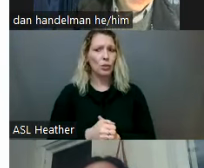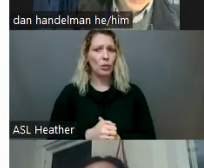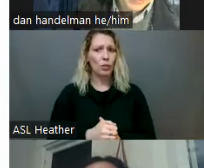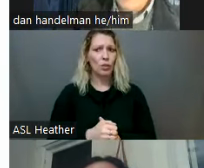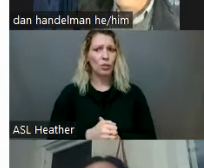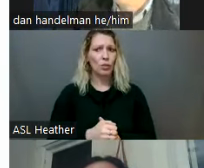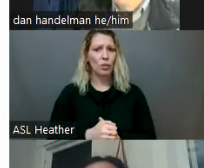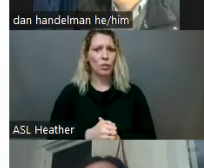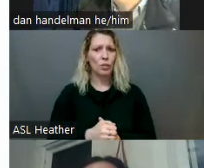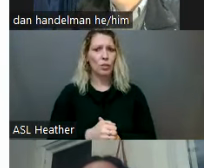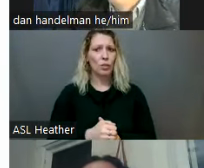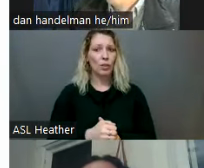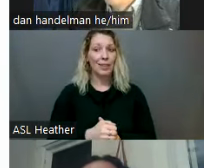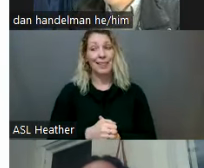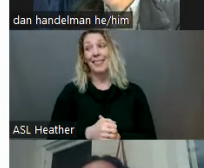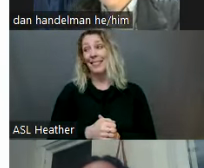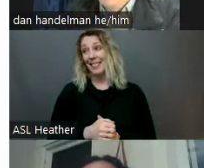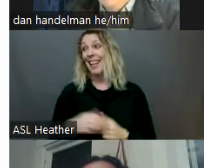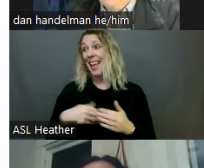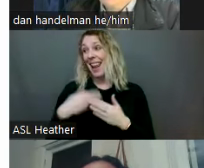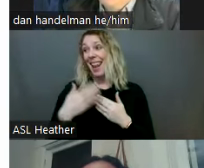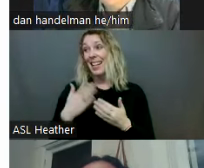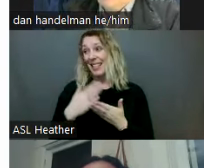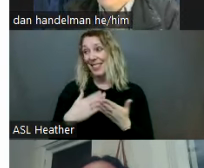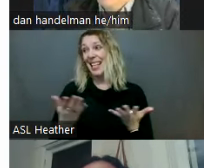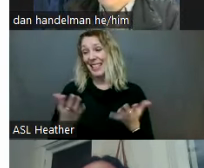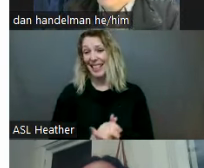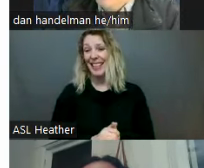Next phase. Commissioner Rogers.